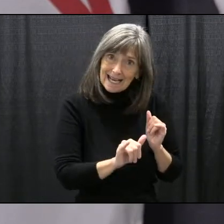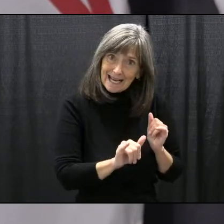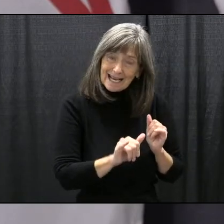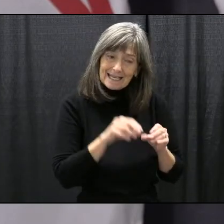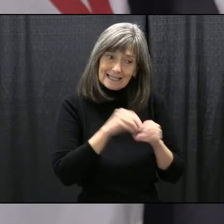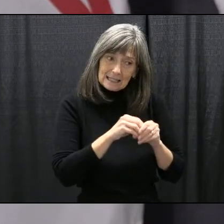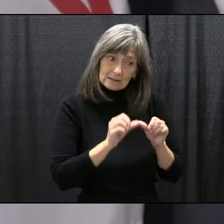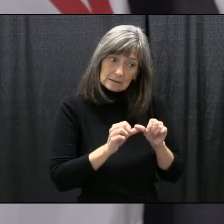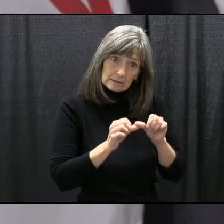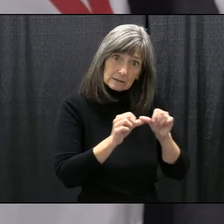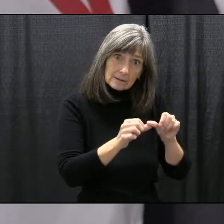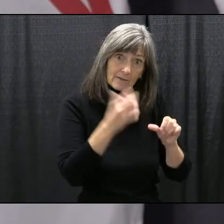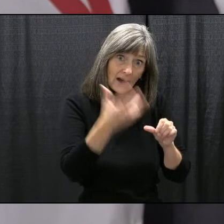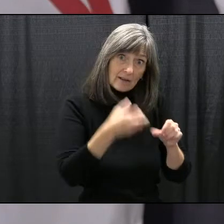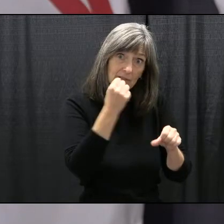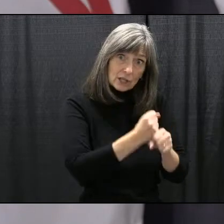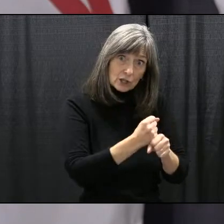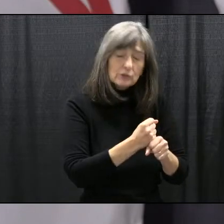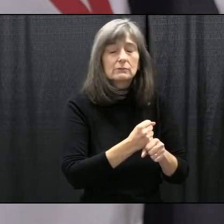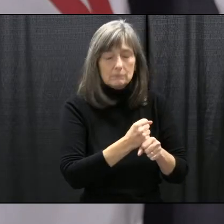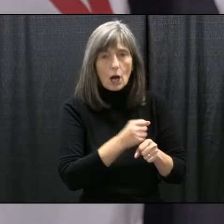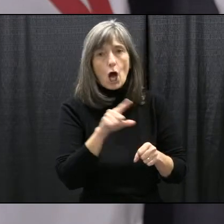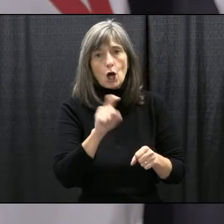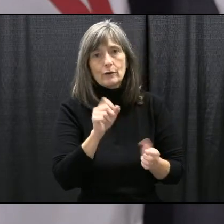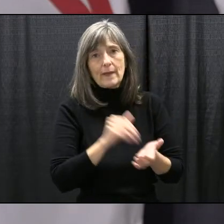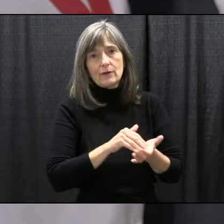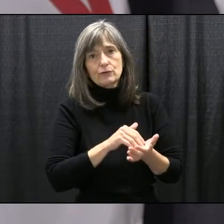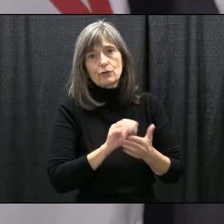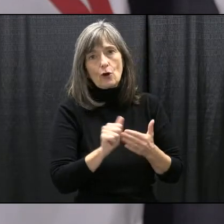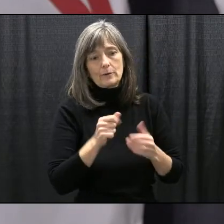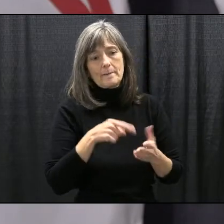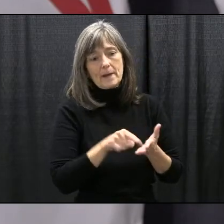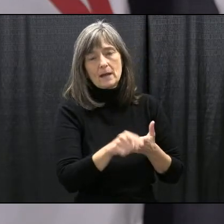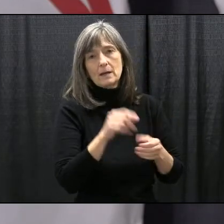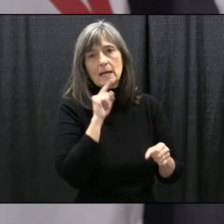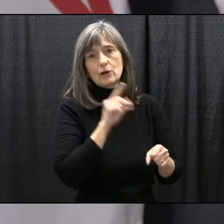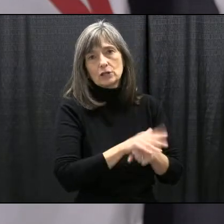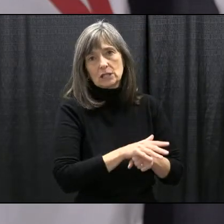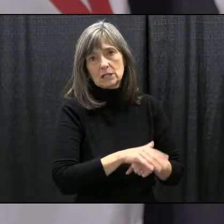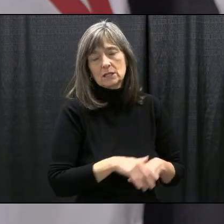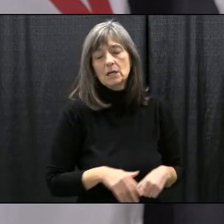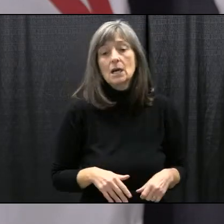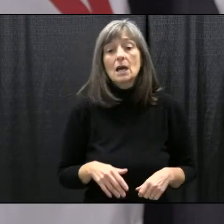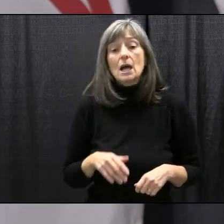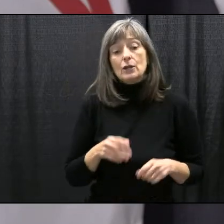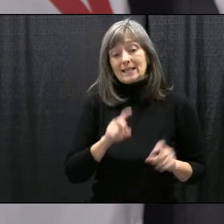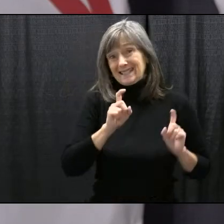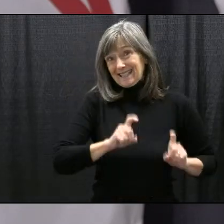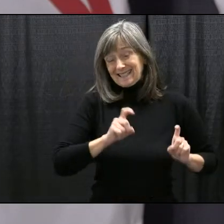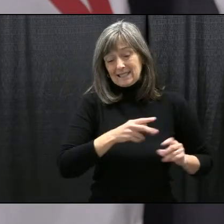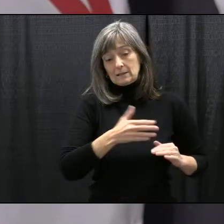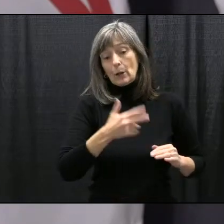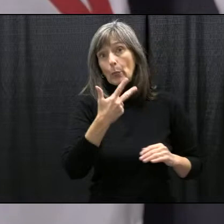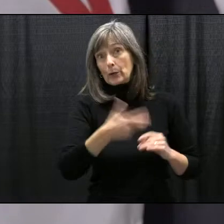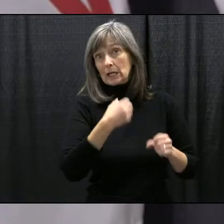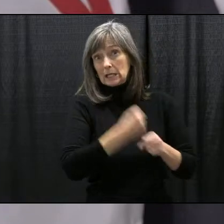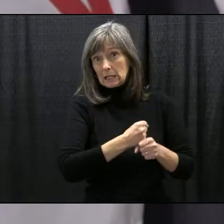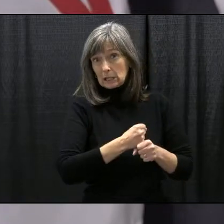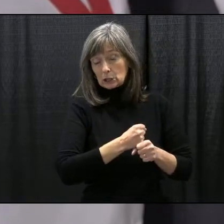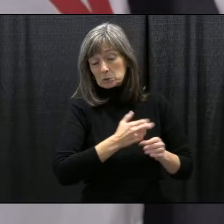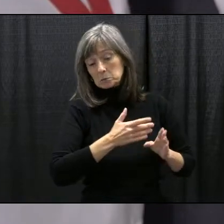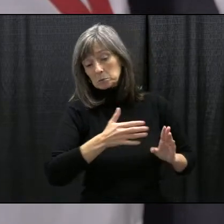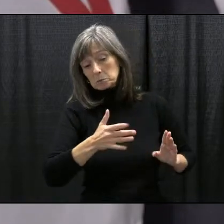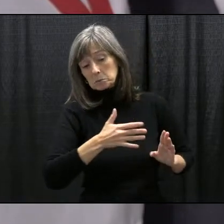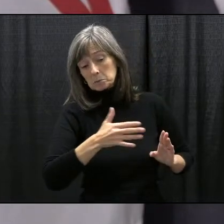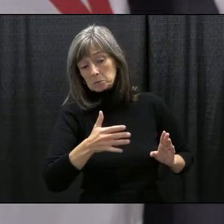the practice for 5 years. Both of these projects will be evaluated after a 3-year period to